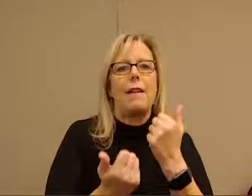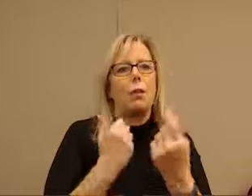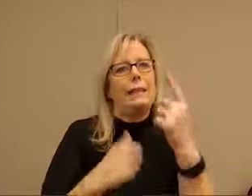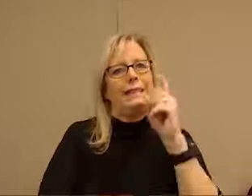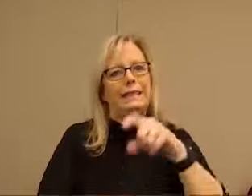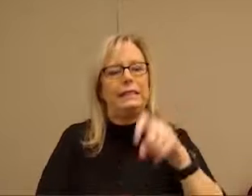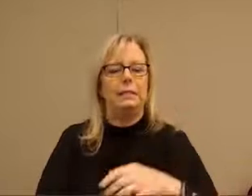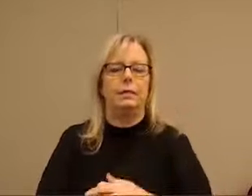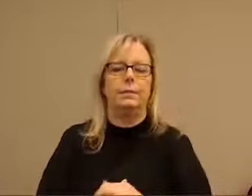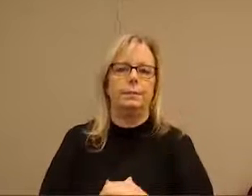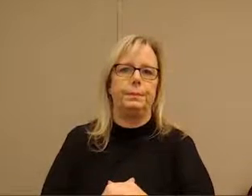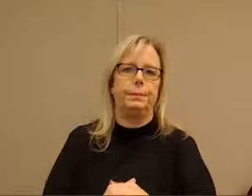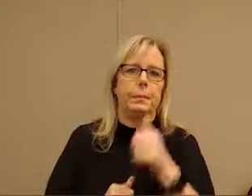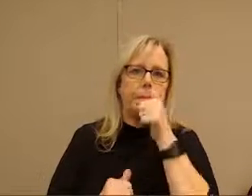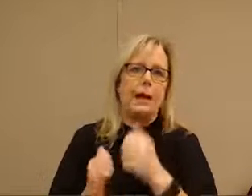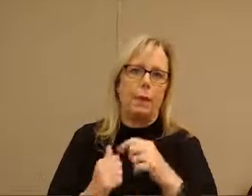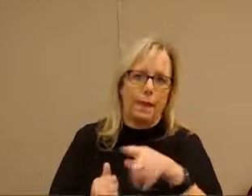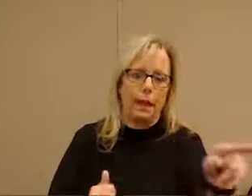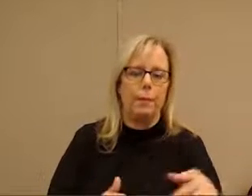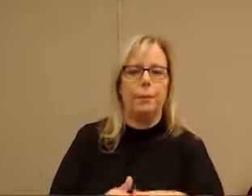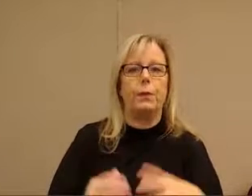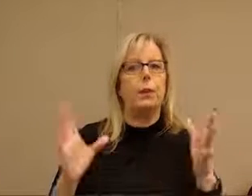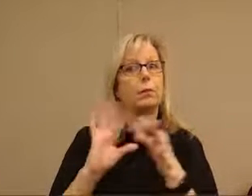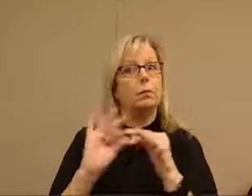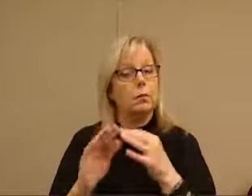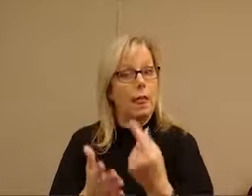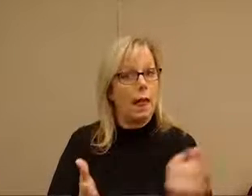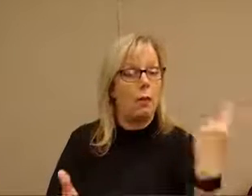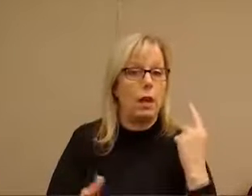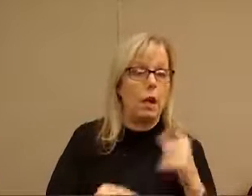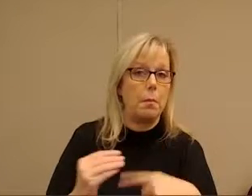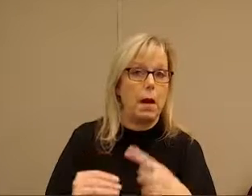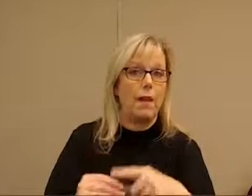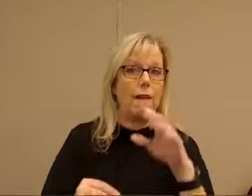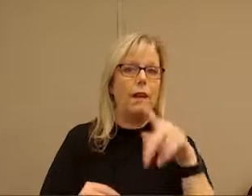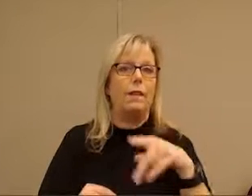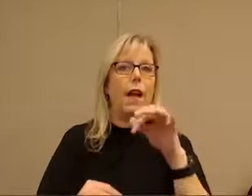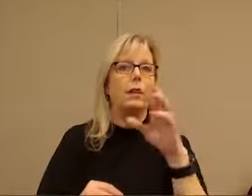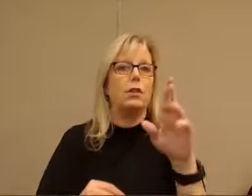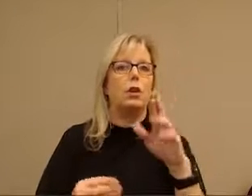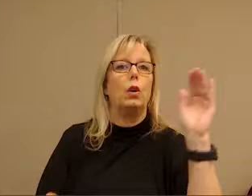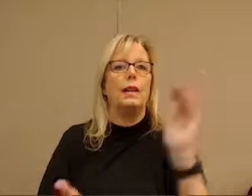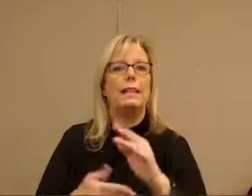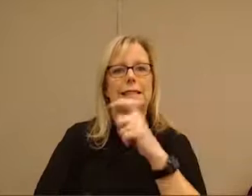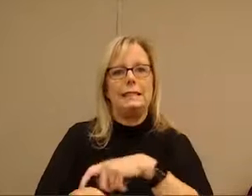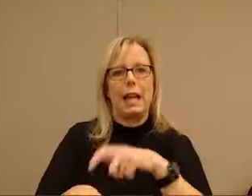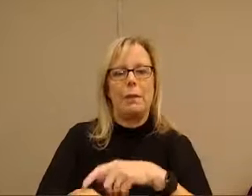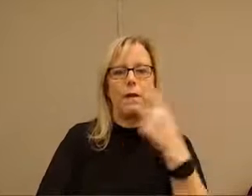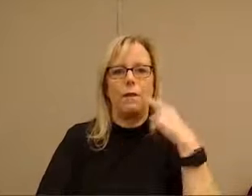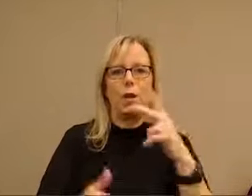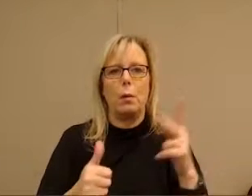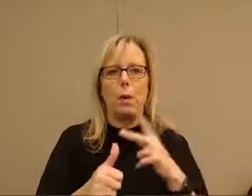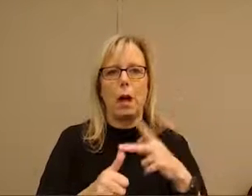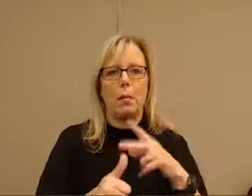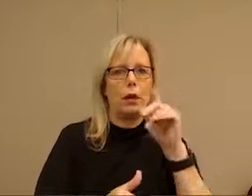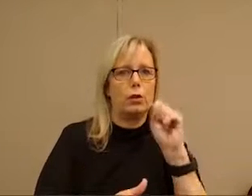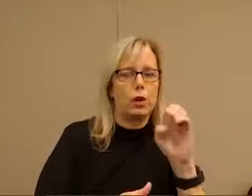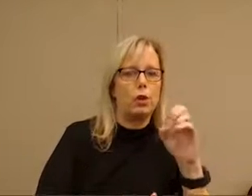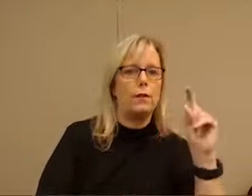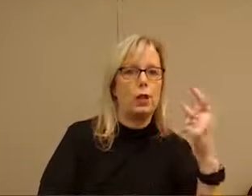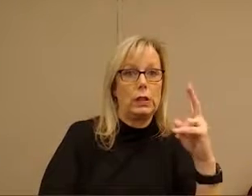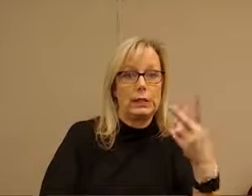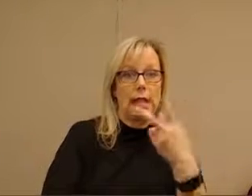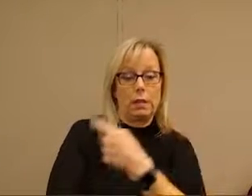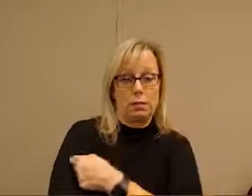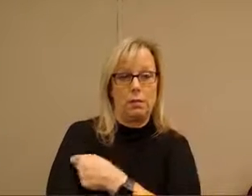needs. We talked last week about Pfizer reduced their time interval between the primary dose, the first and second